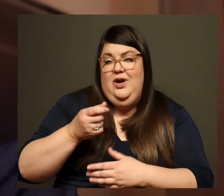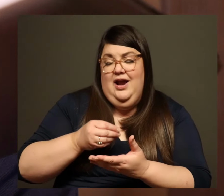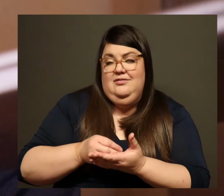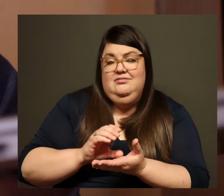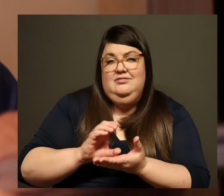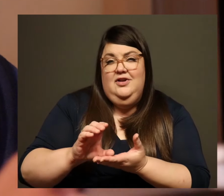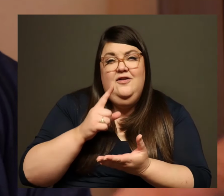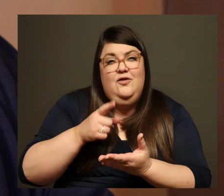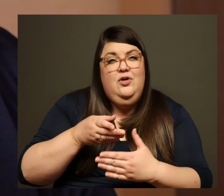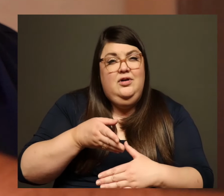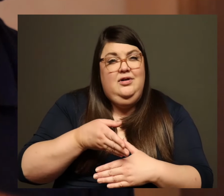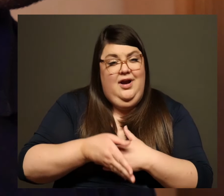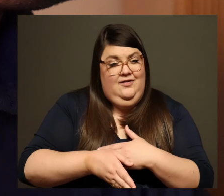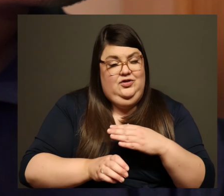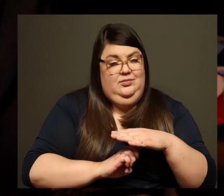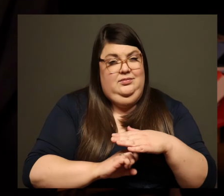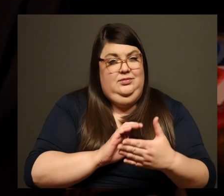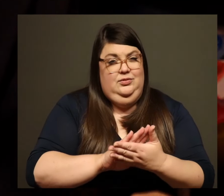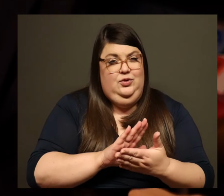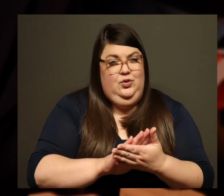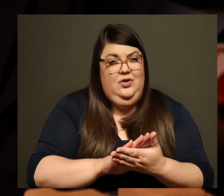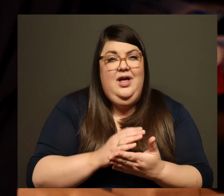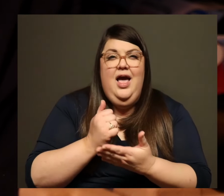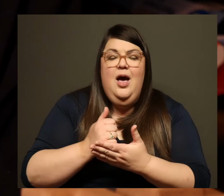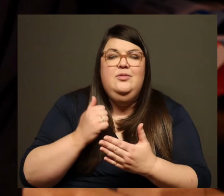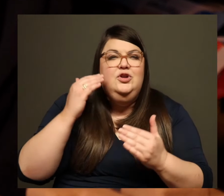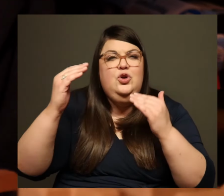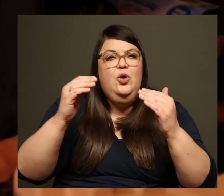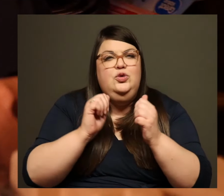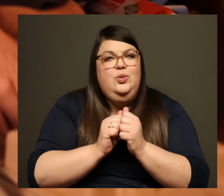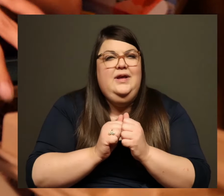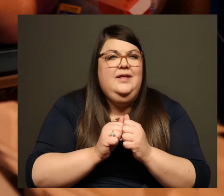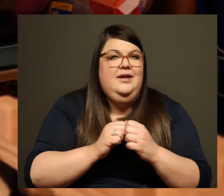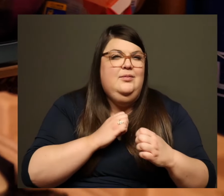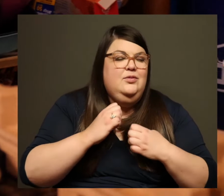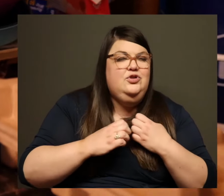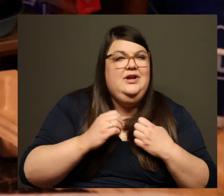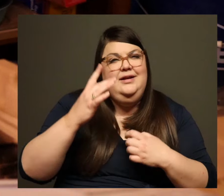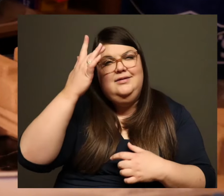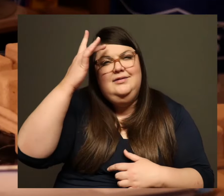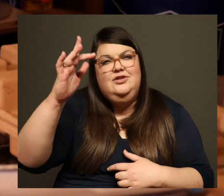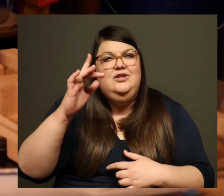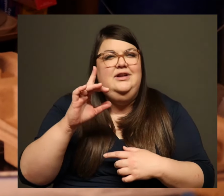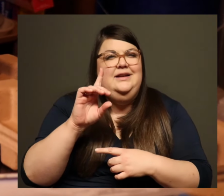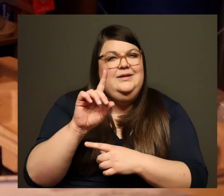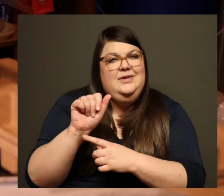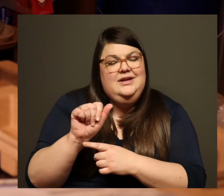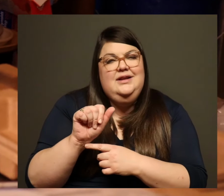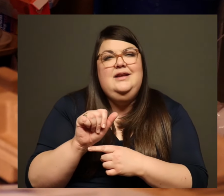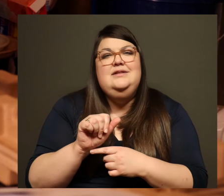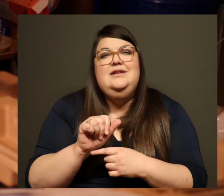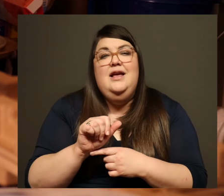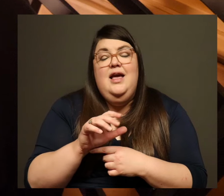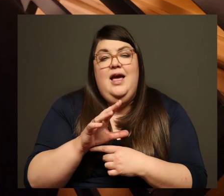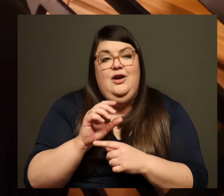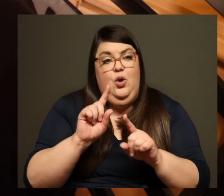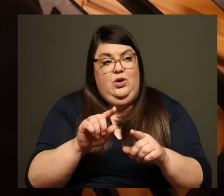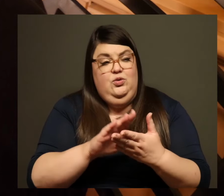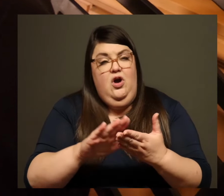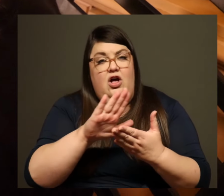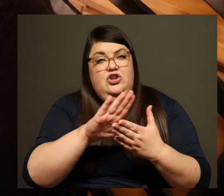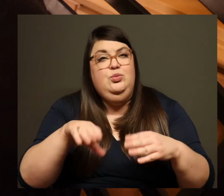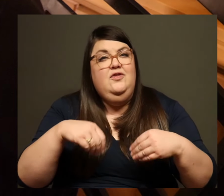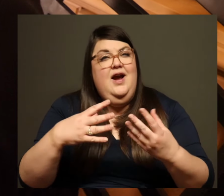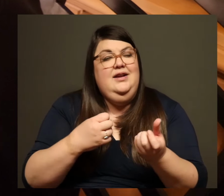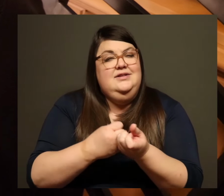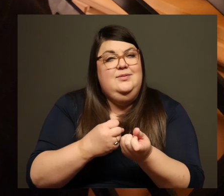that helps adults with developmental and intellectual disabilities go to college by providing them supports that they need. Scenes